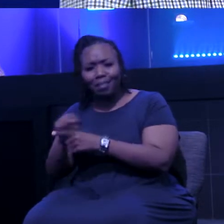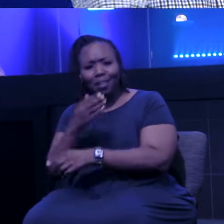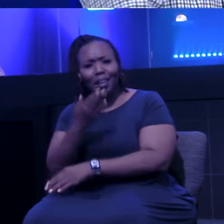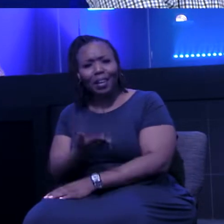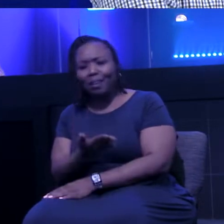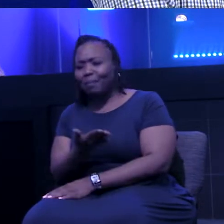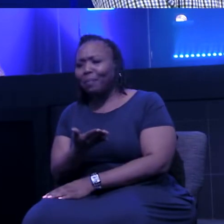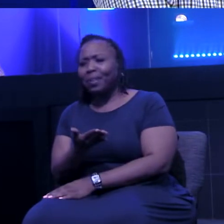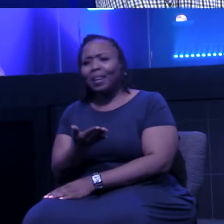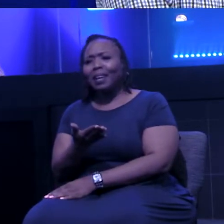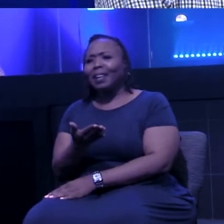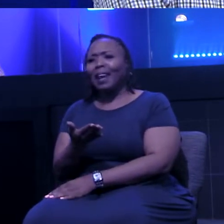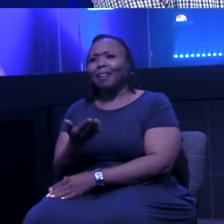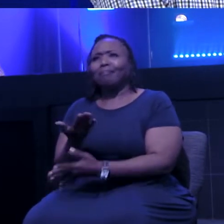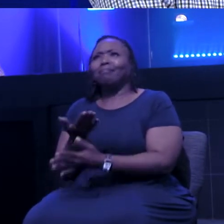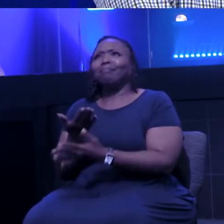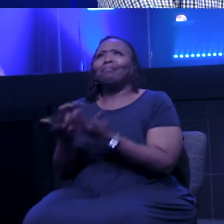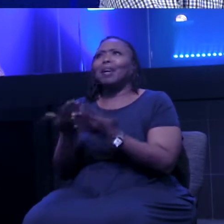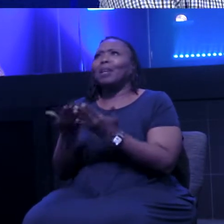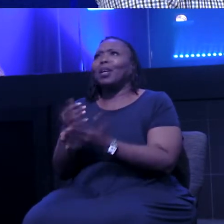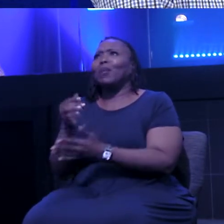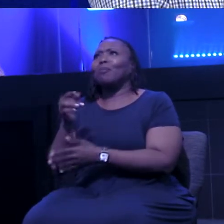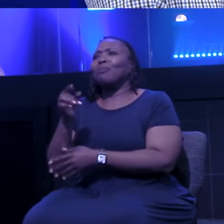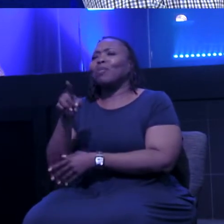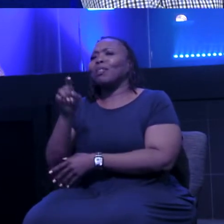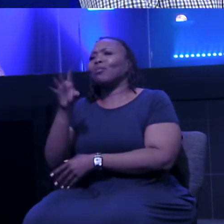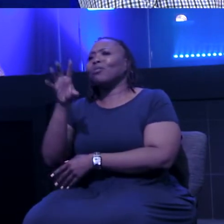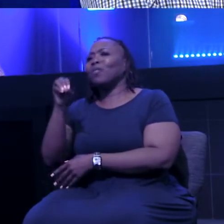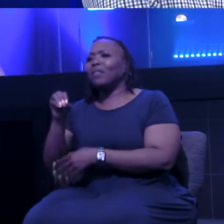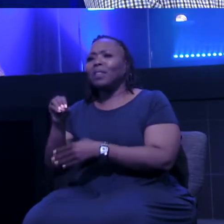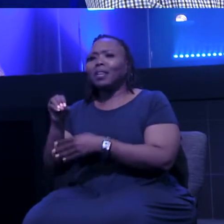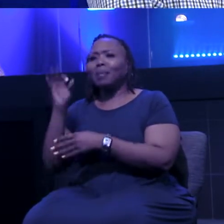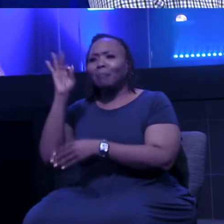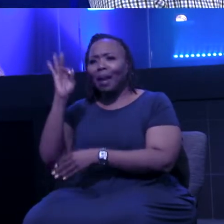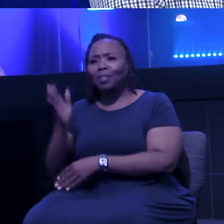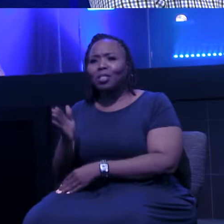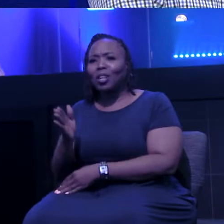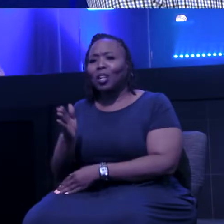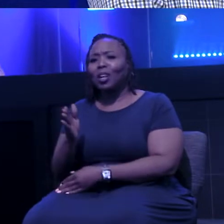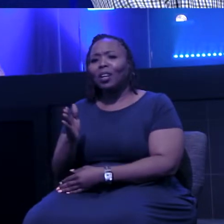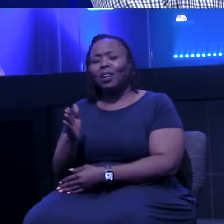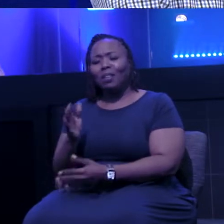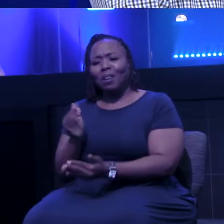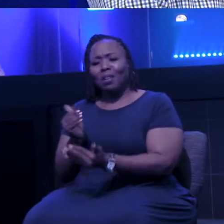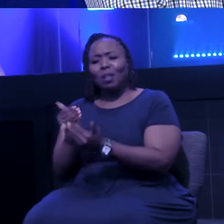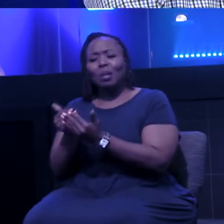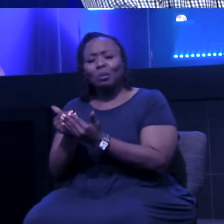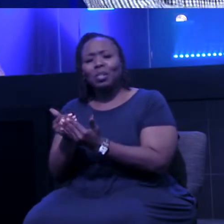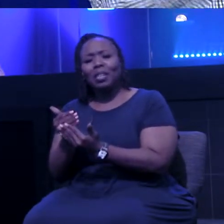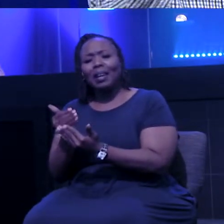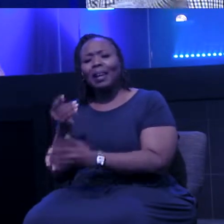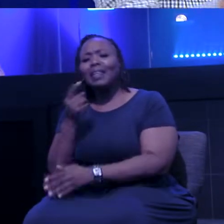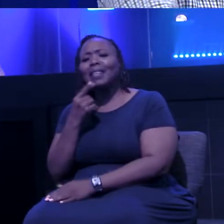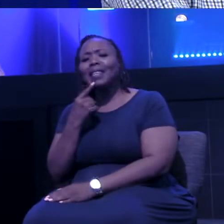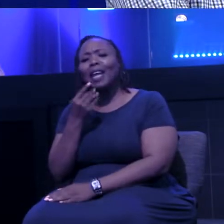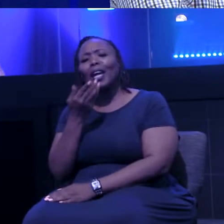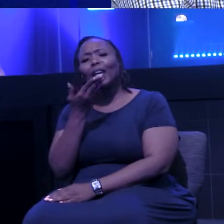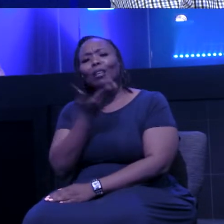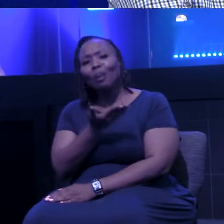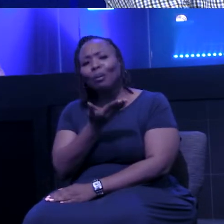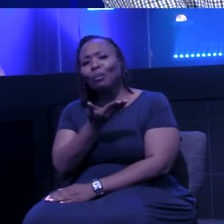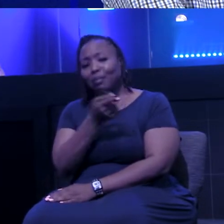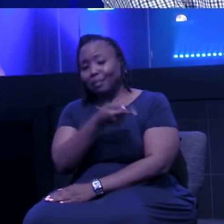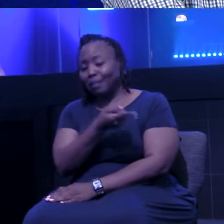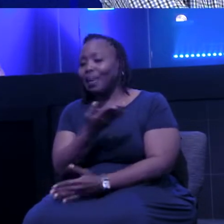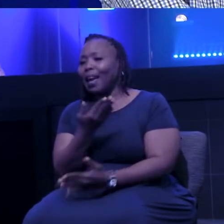about 150 pastors very closely. And he said he knows Gonzalo more closely than any of the other